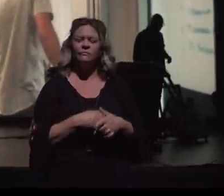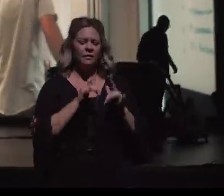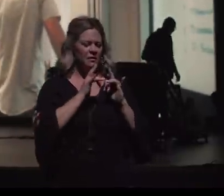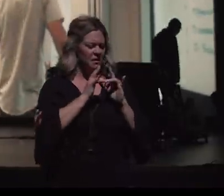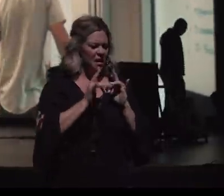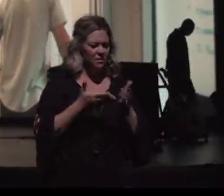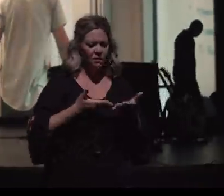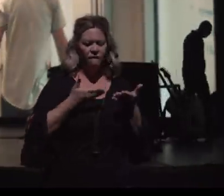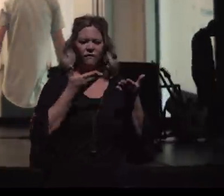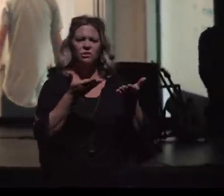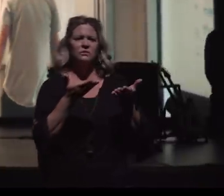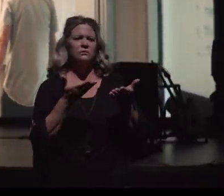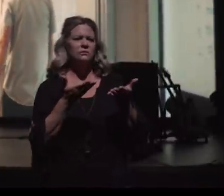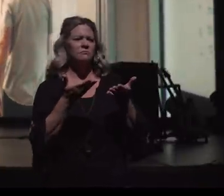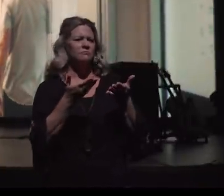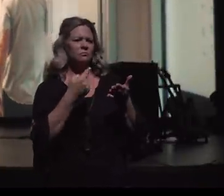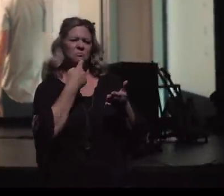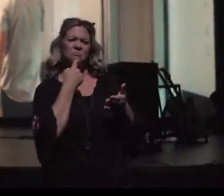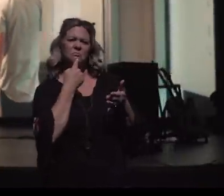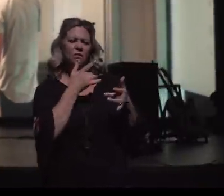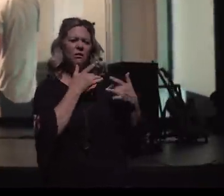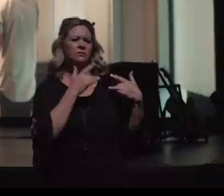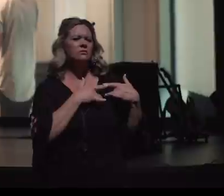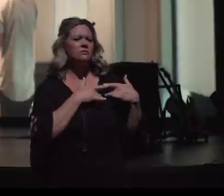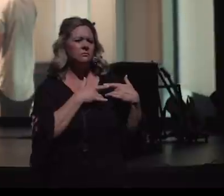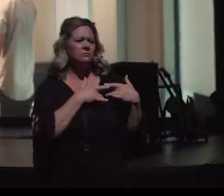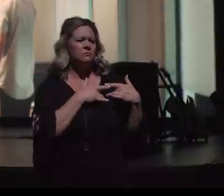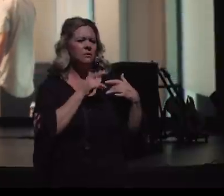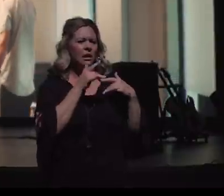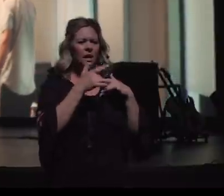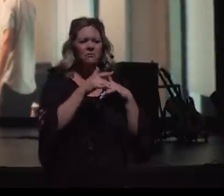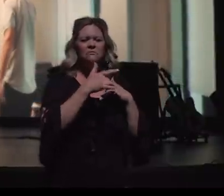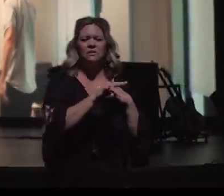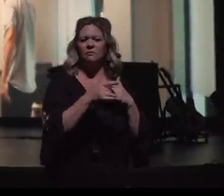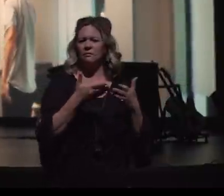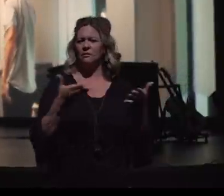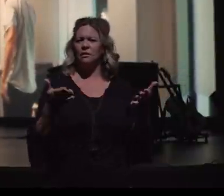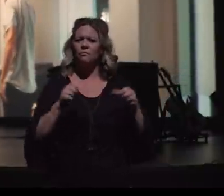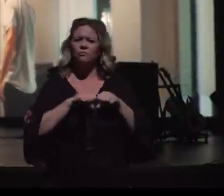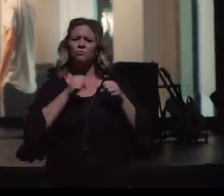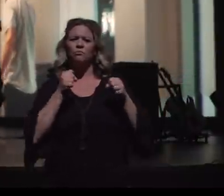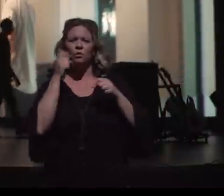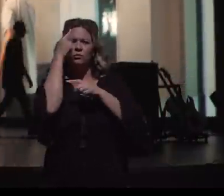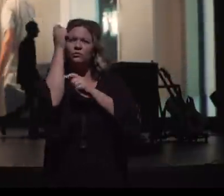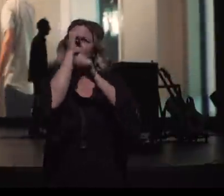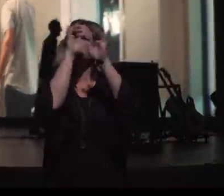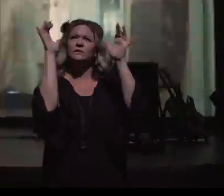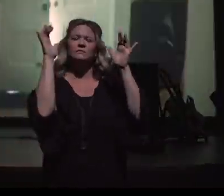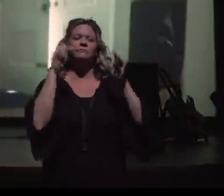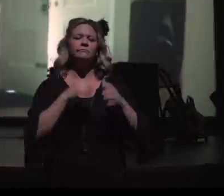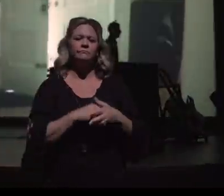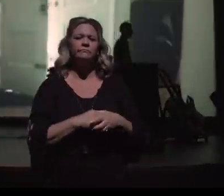Empty offers, bitter hearts, empty schemes and broken dreams.